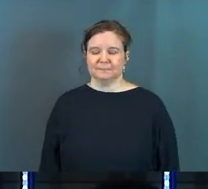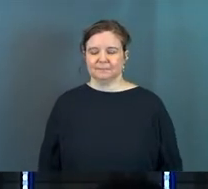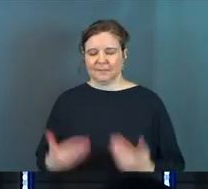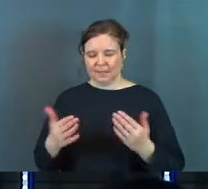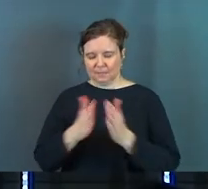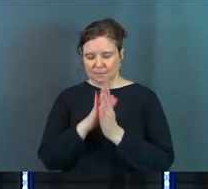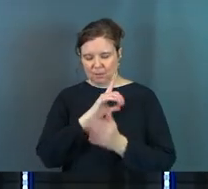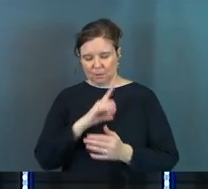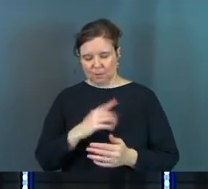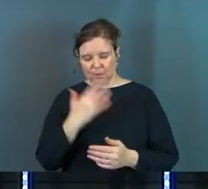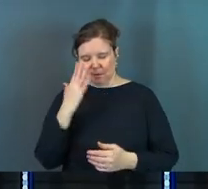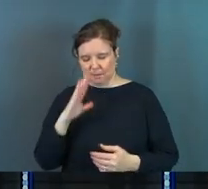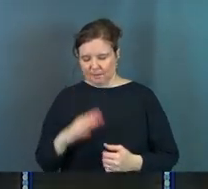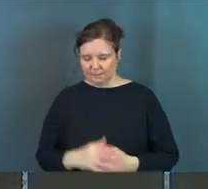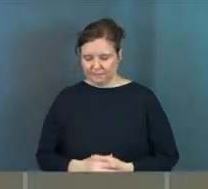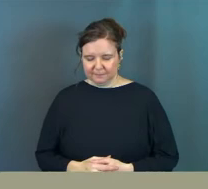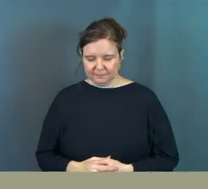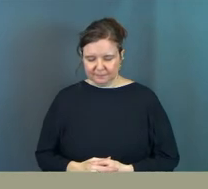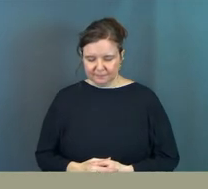Let's pray. Lord God,